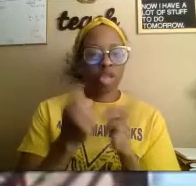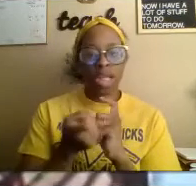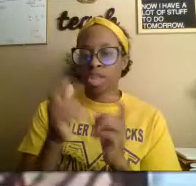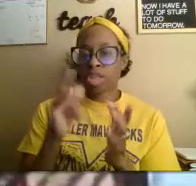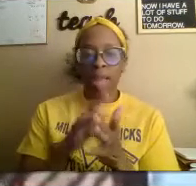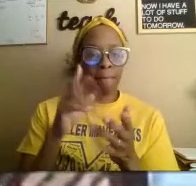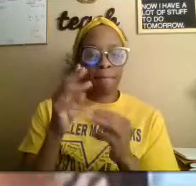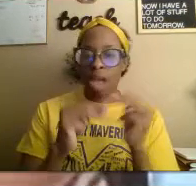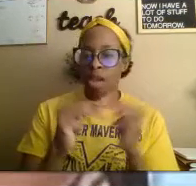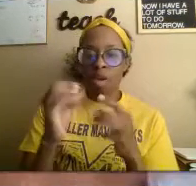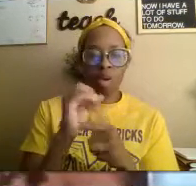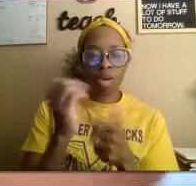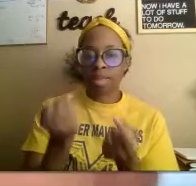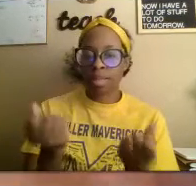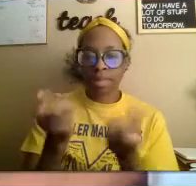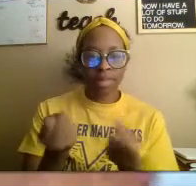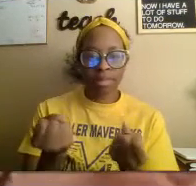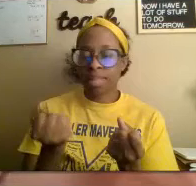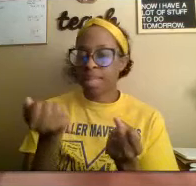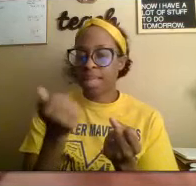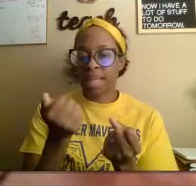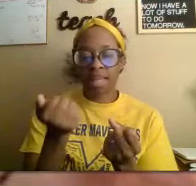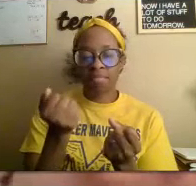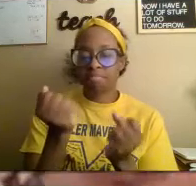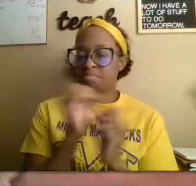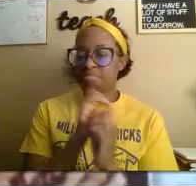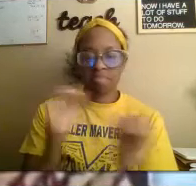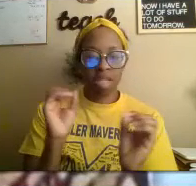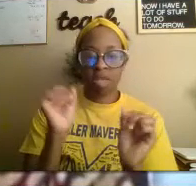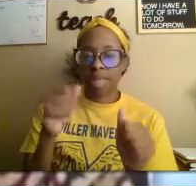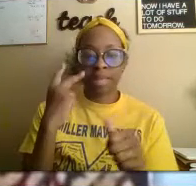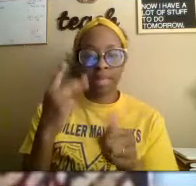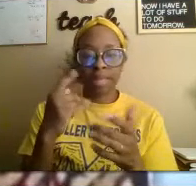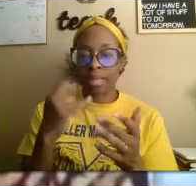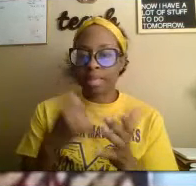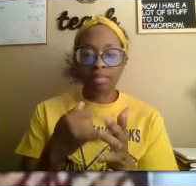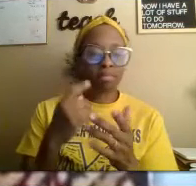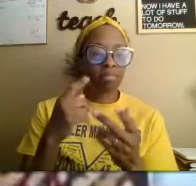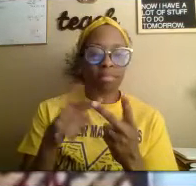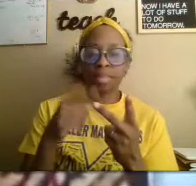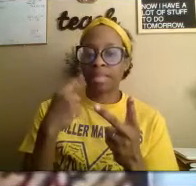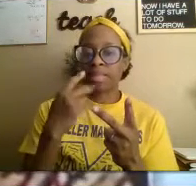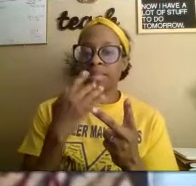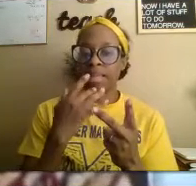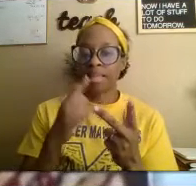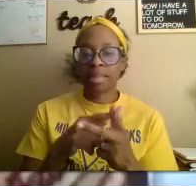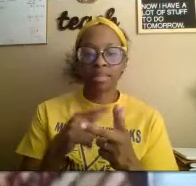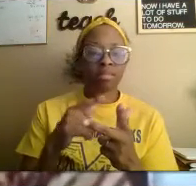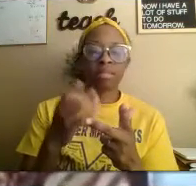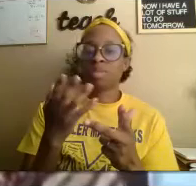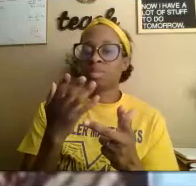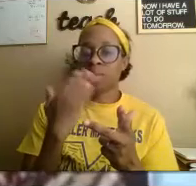in any way. You can see it, taste it, smell it. Okay, use your 5